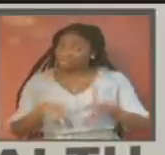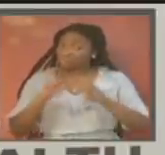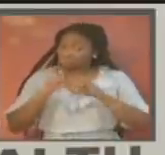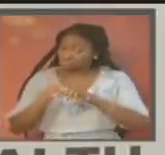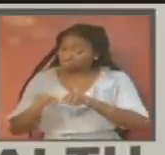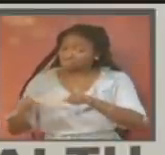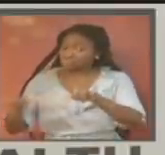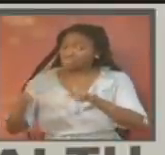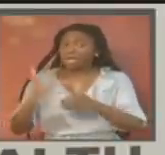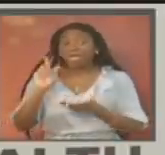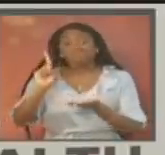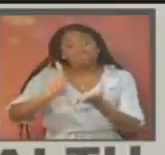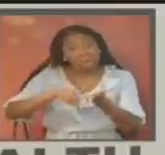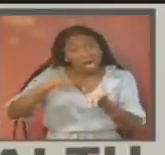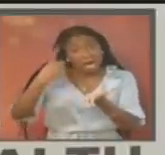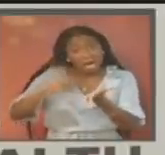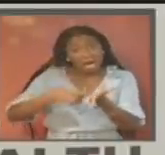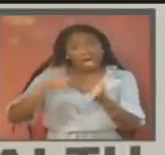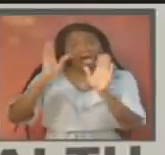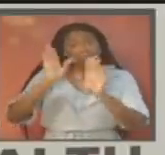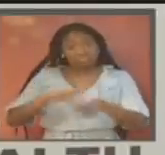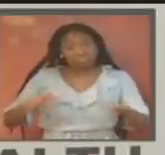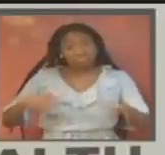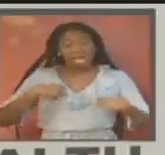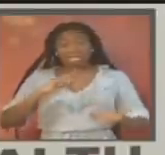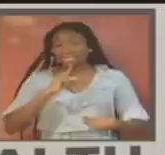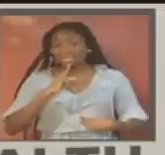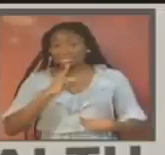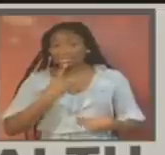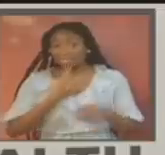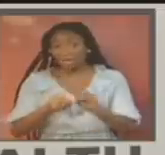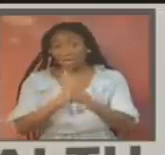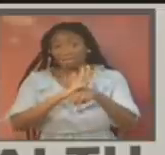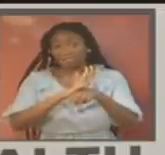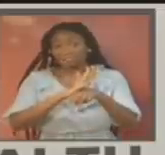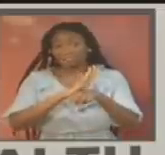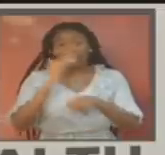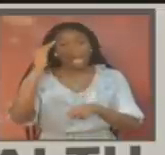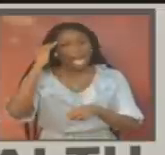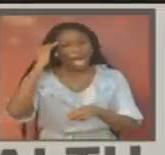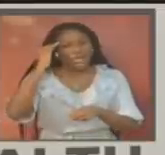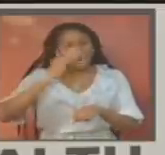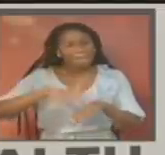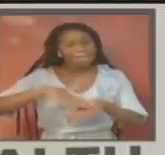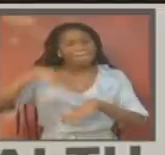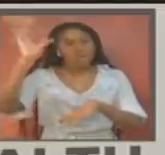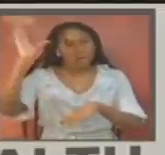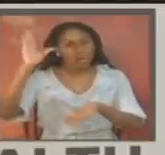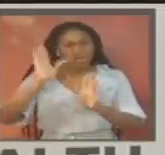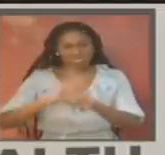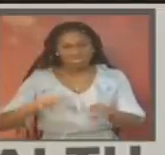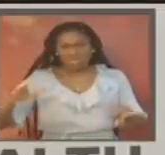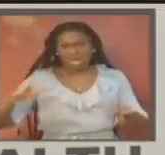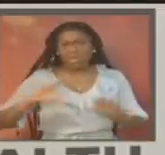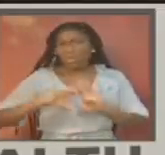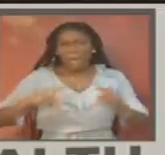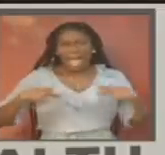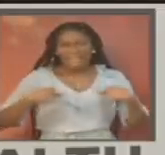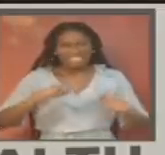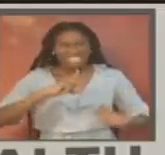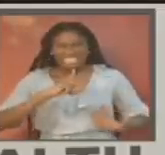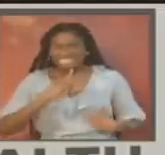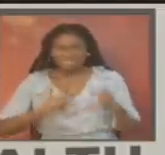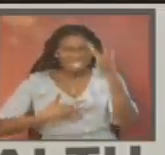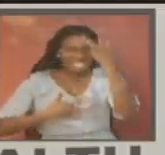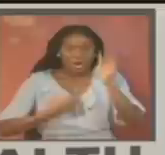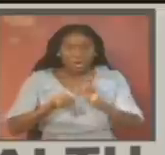COVID. Now, although we know that the majority of children do not have severe COVID, at least 1% of them will be admitted